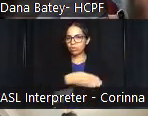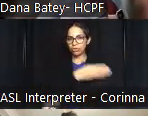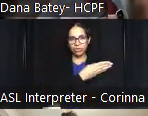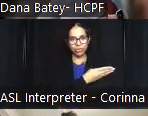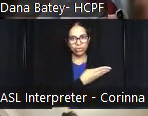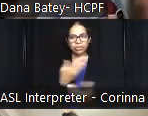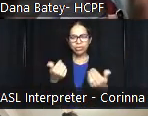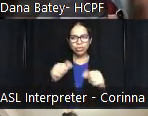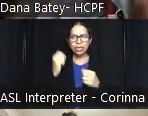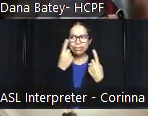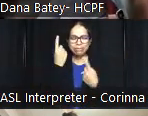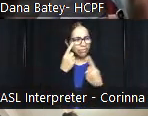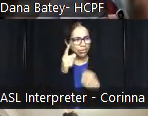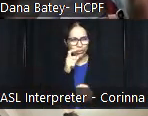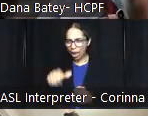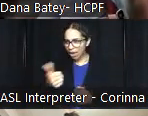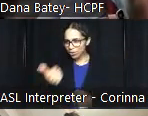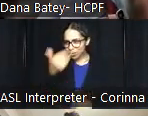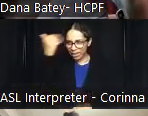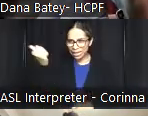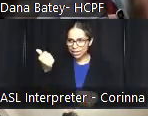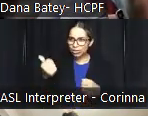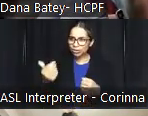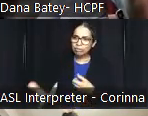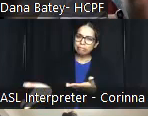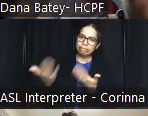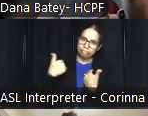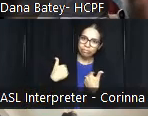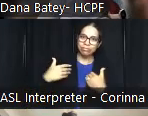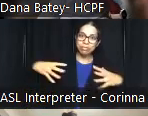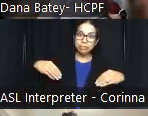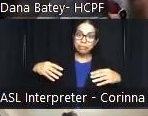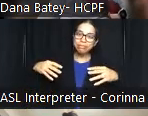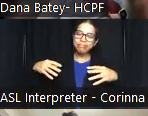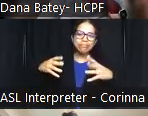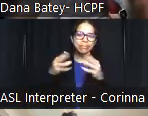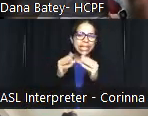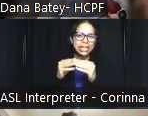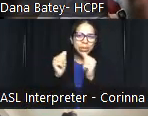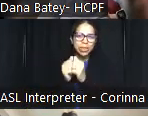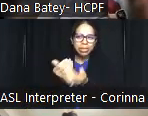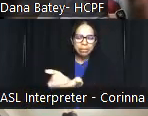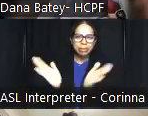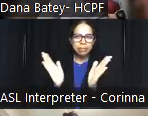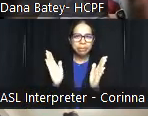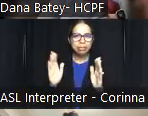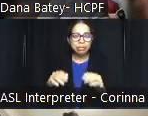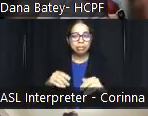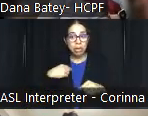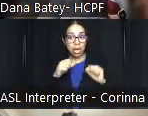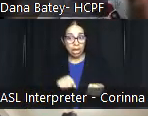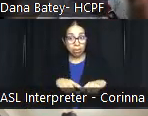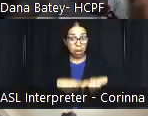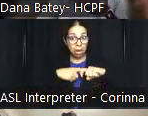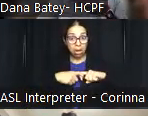engaging that maybe we haven't been yet. And so I can pause in case anybody has any immediate thoughts, but there will also